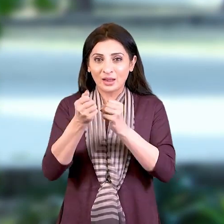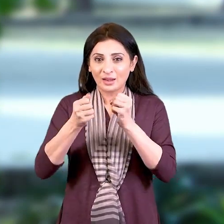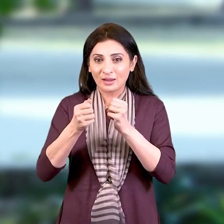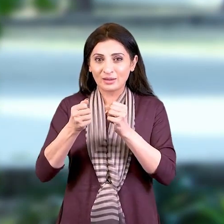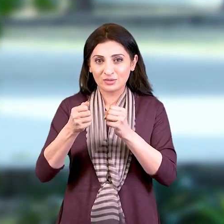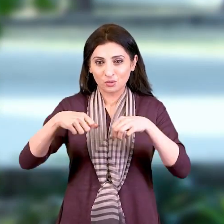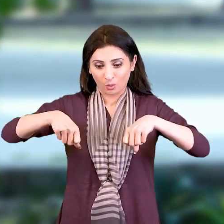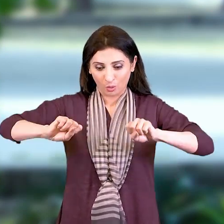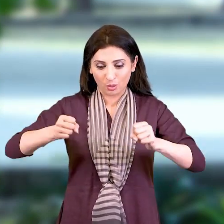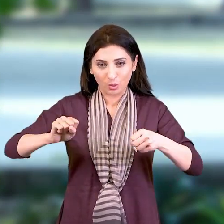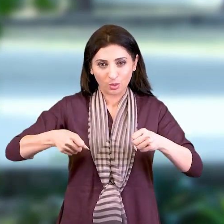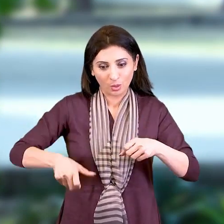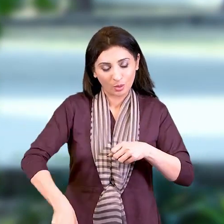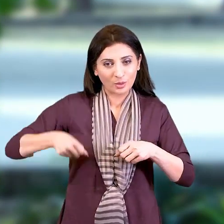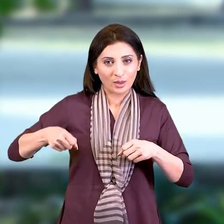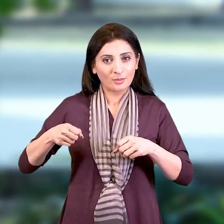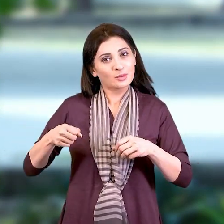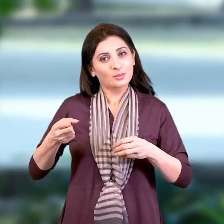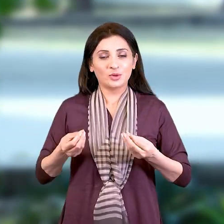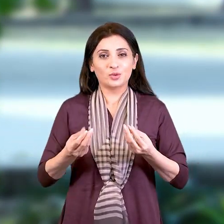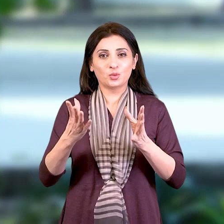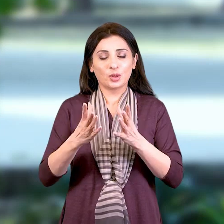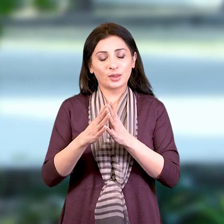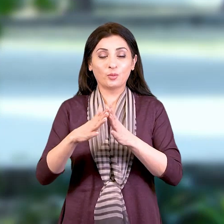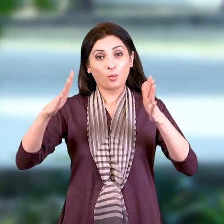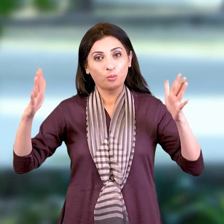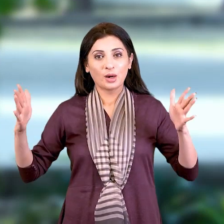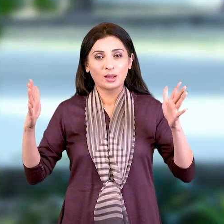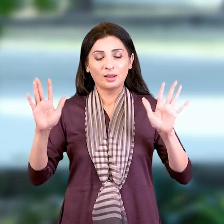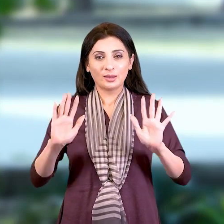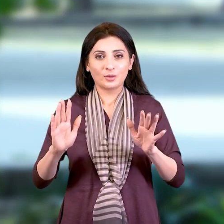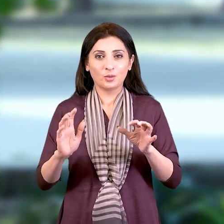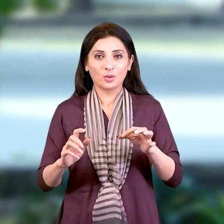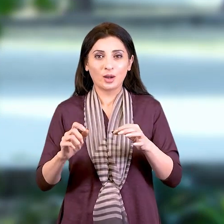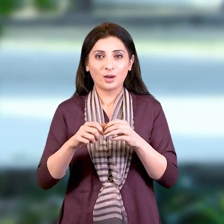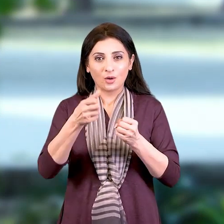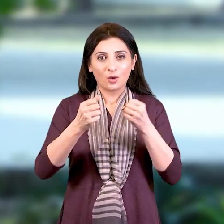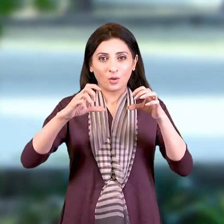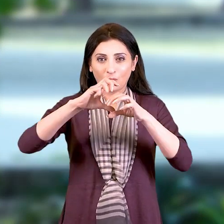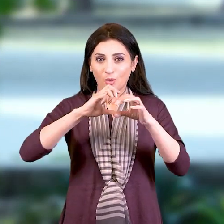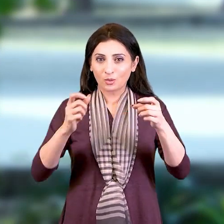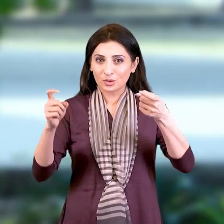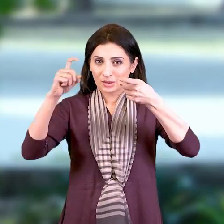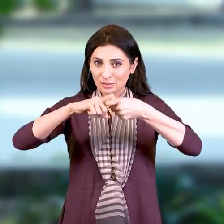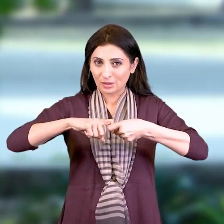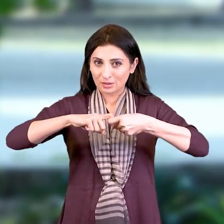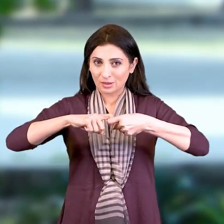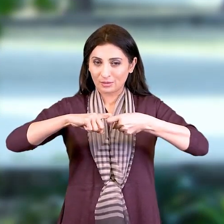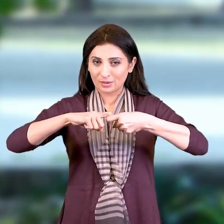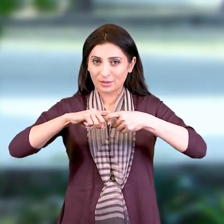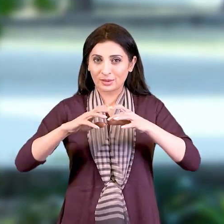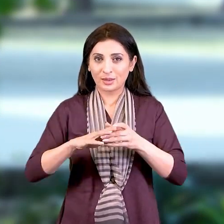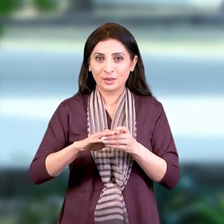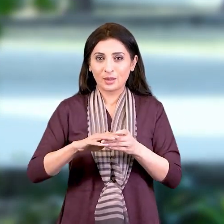than what we have right now. So that vehicle is going to be able to serve to out of